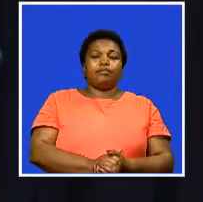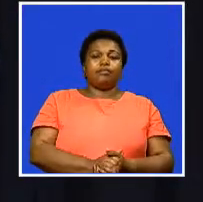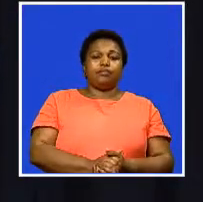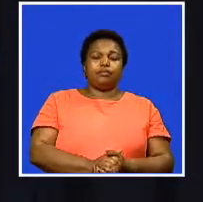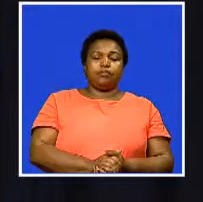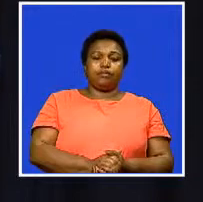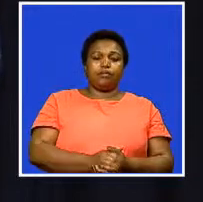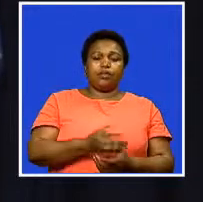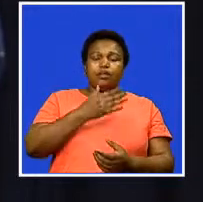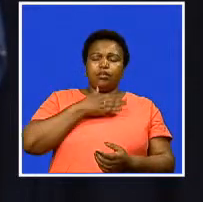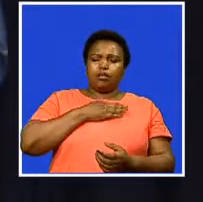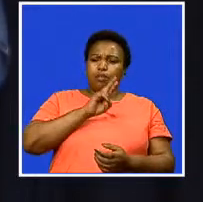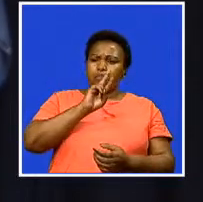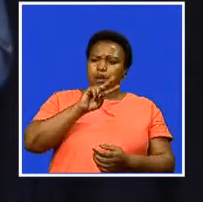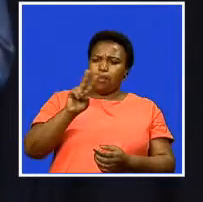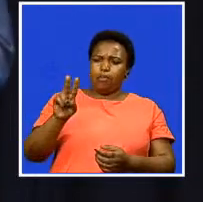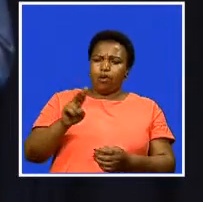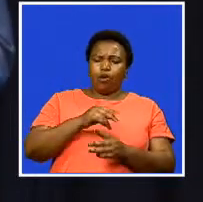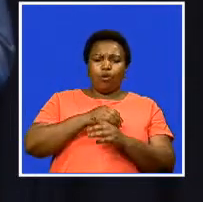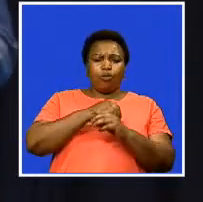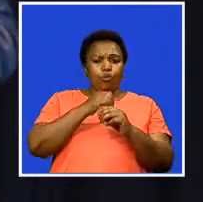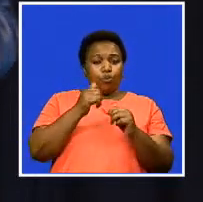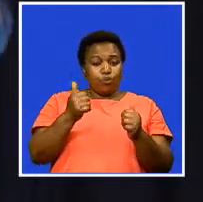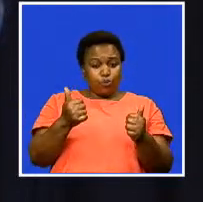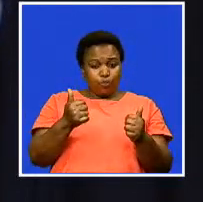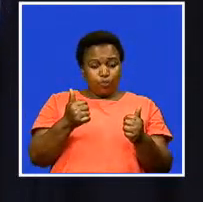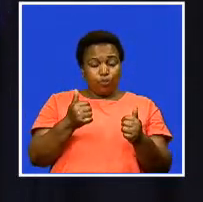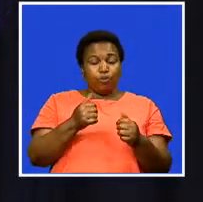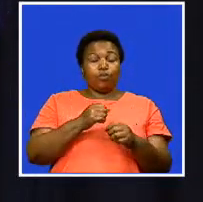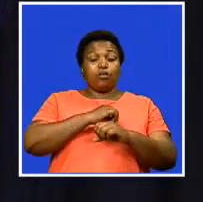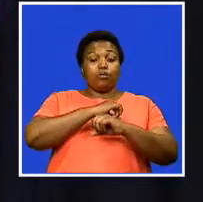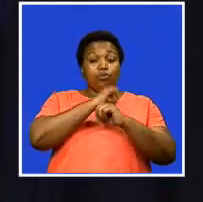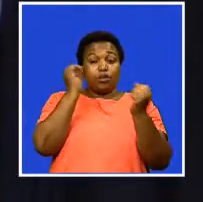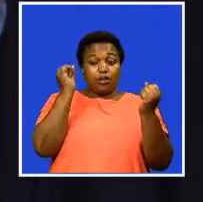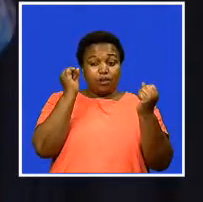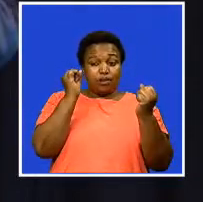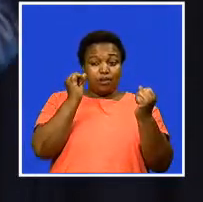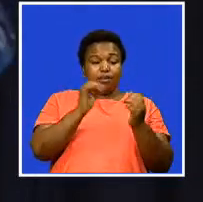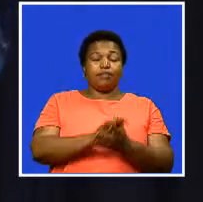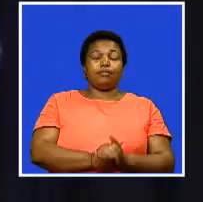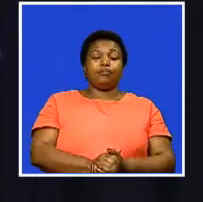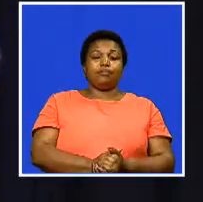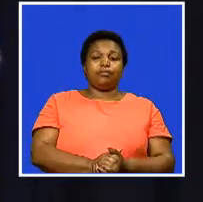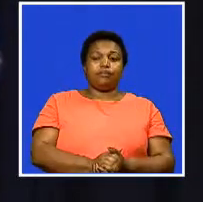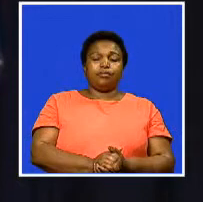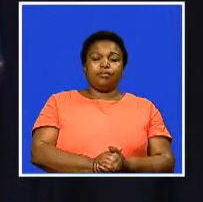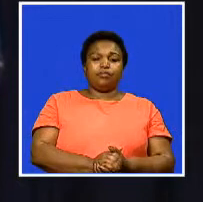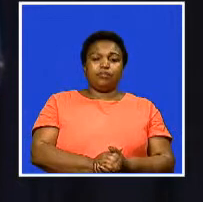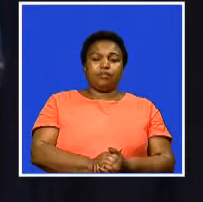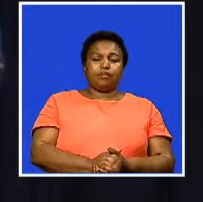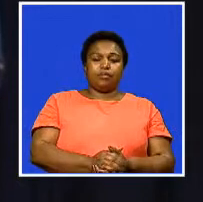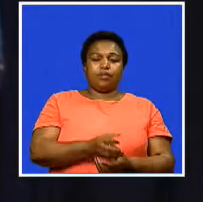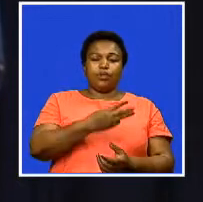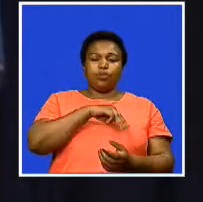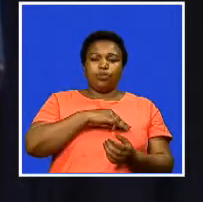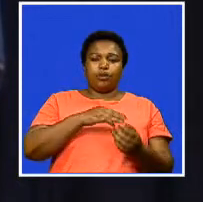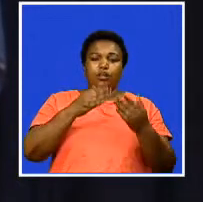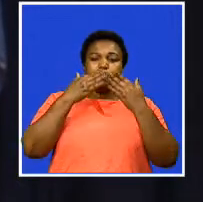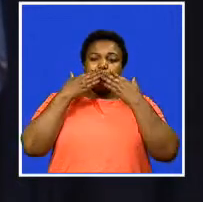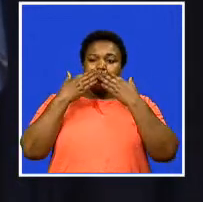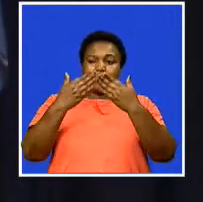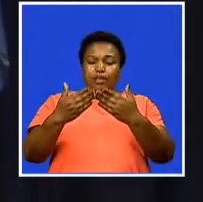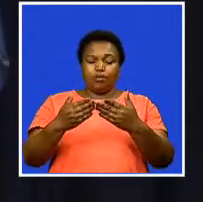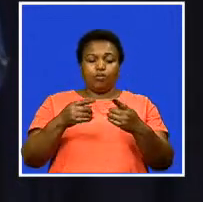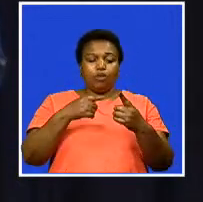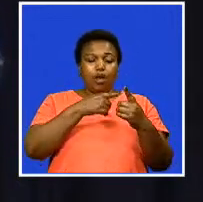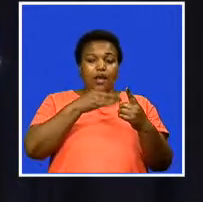lokubukeka kuyimpumelelo. Sibonga lokuthi buholi bengwenyama, buholi